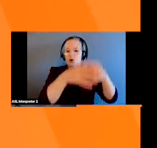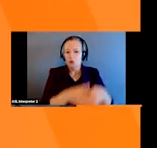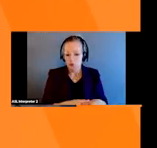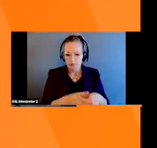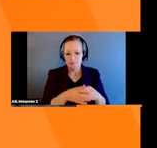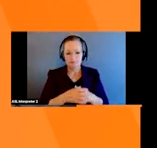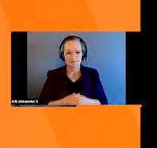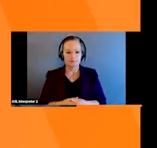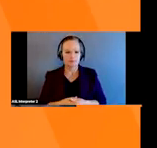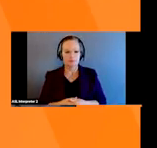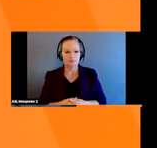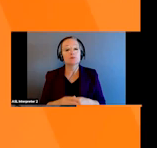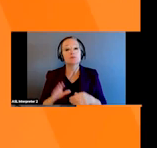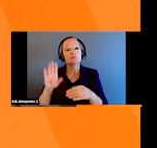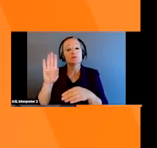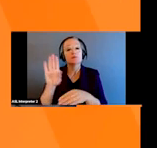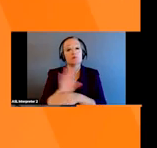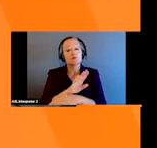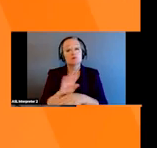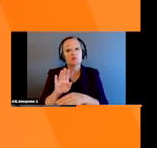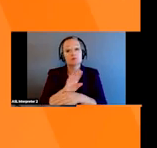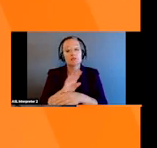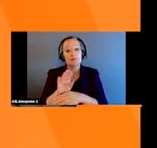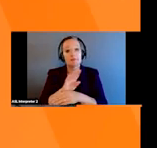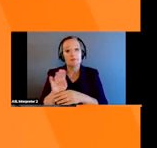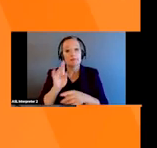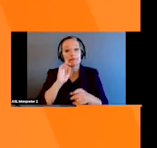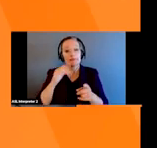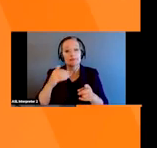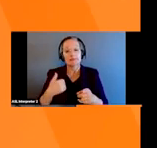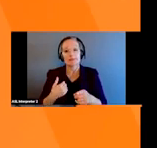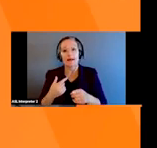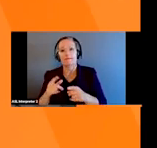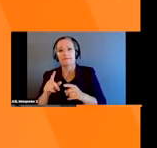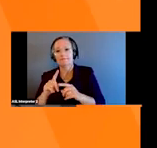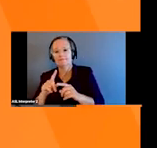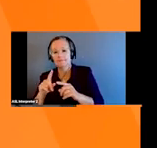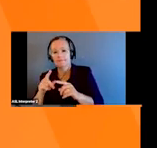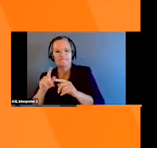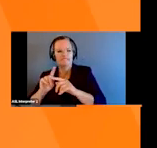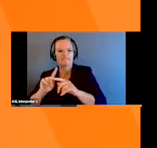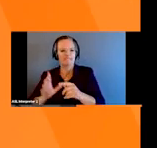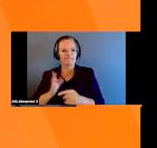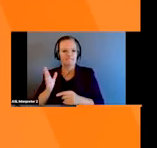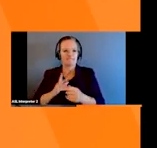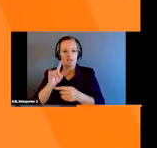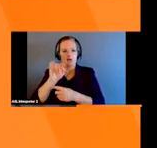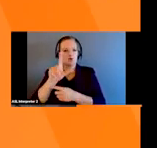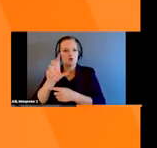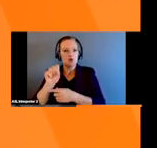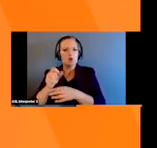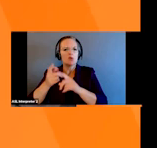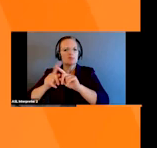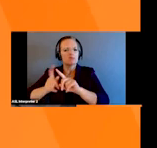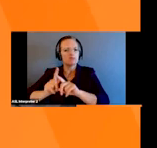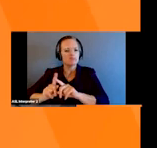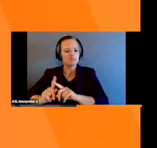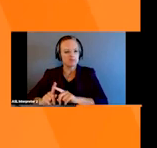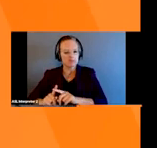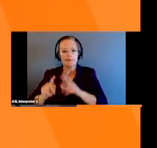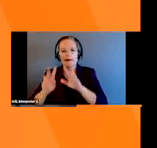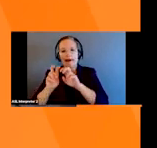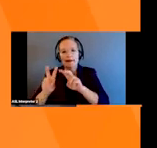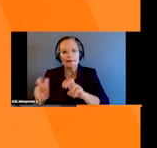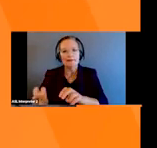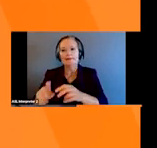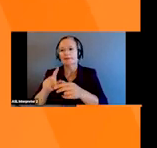of additional tools that the individual account doesn't get. As an individual, you don't get to look at an analytics